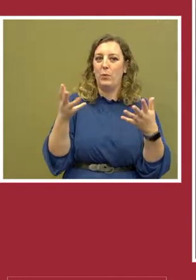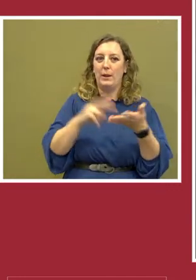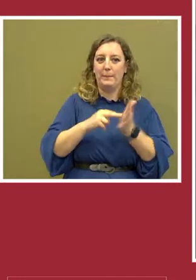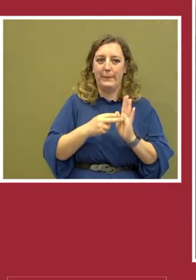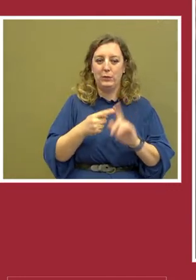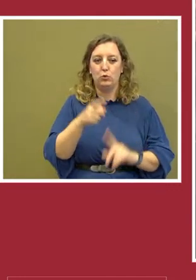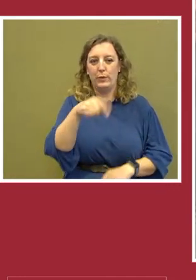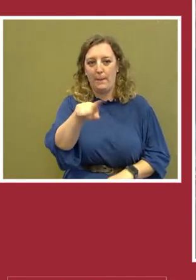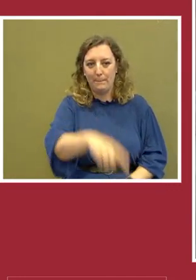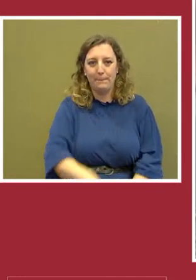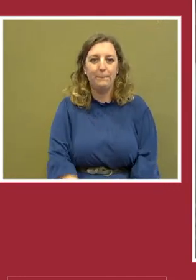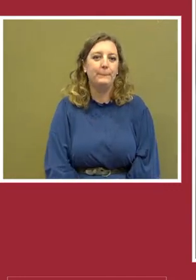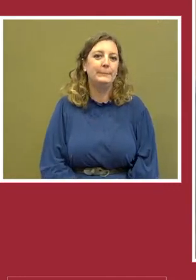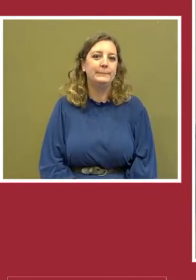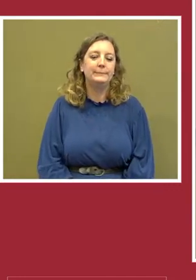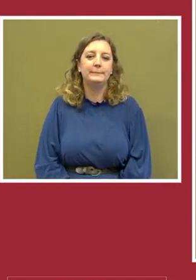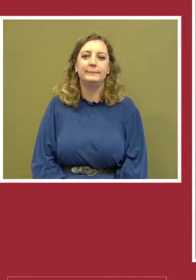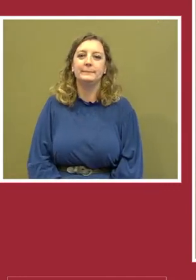them.